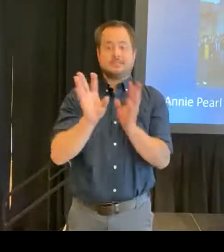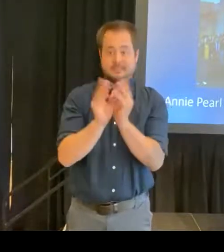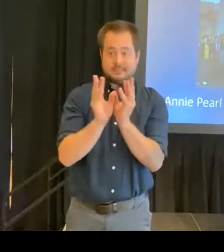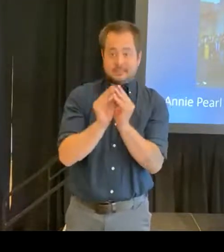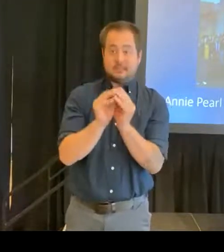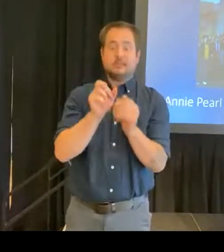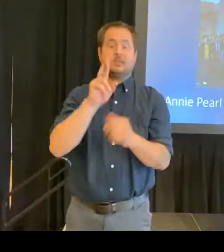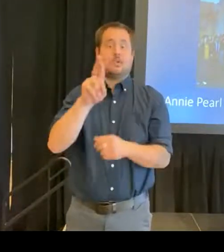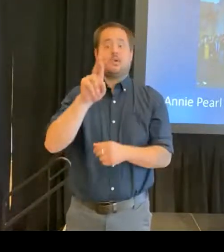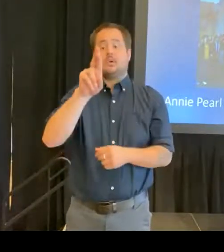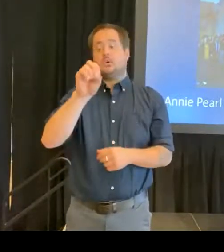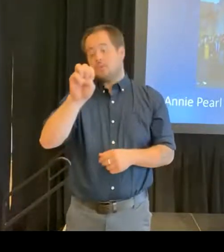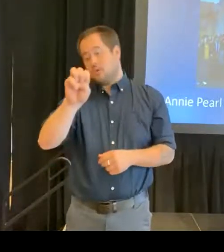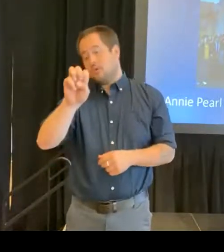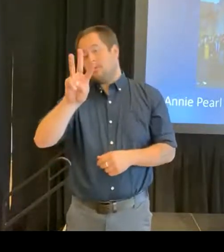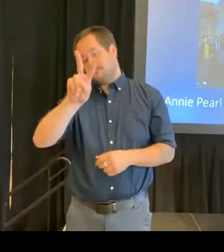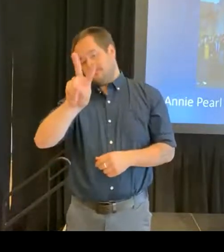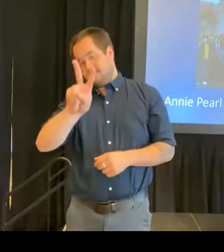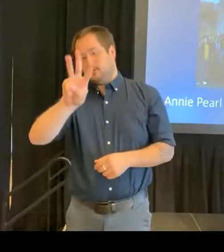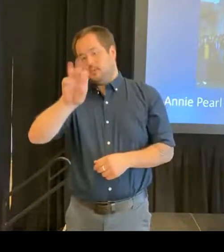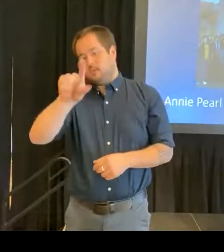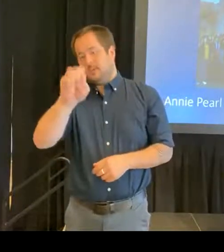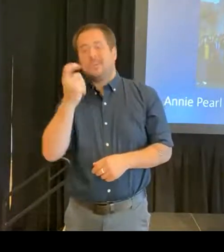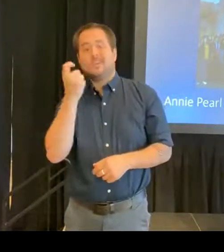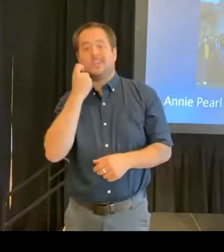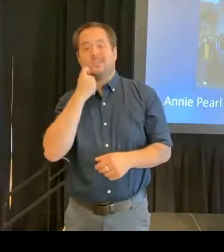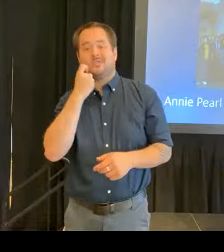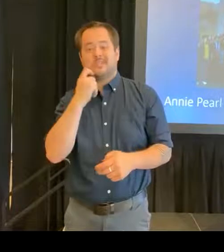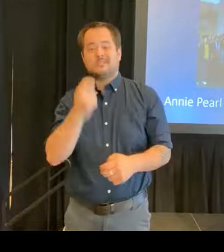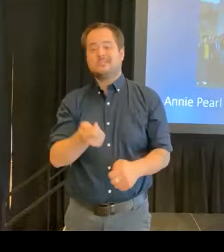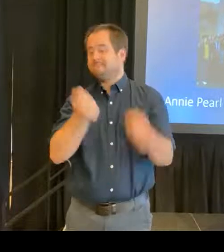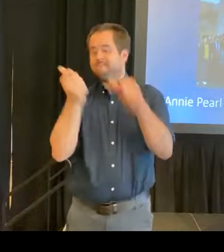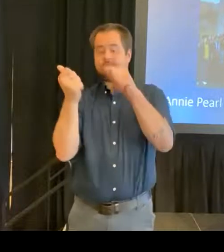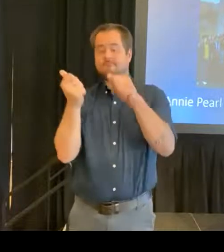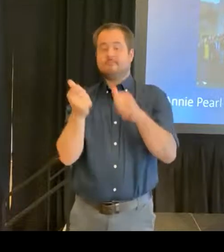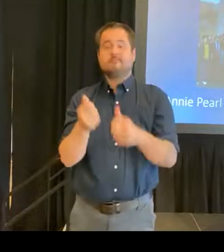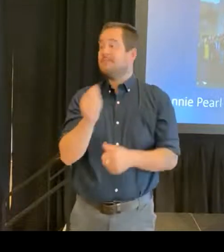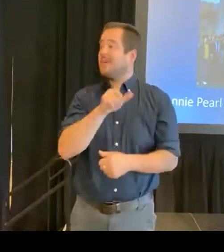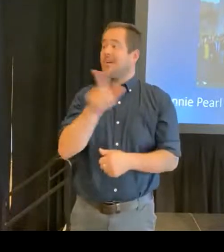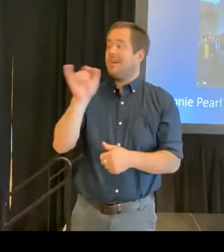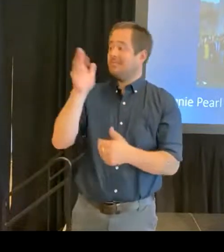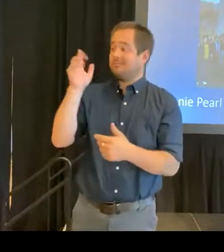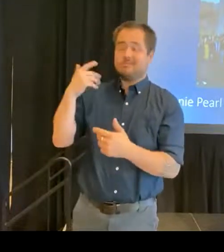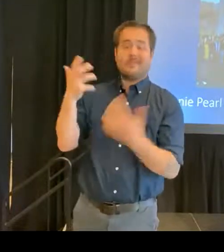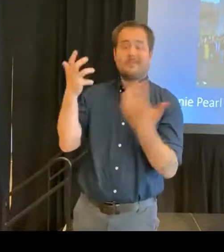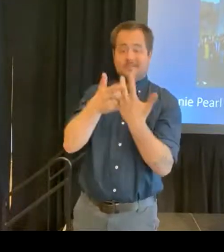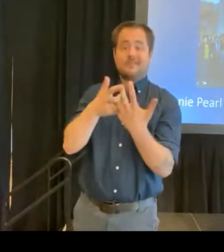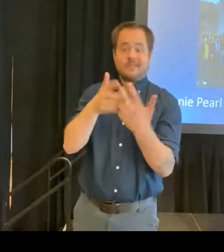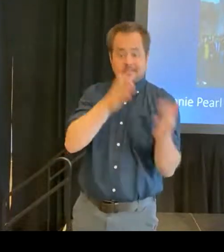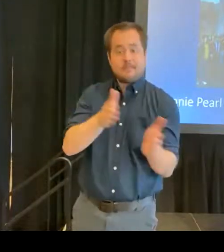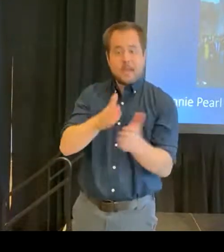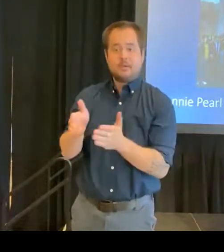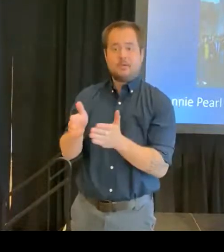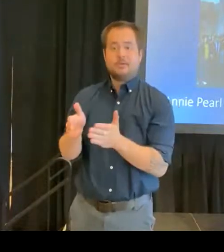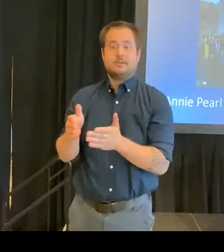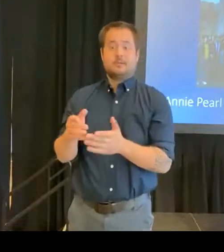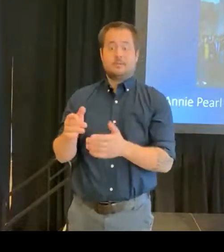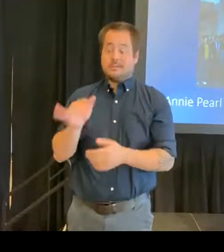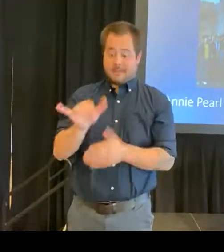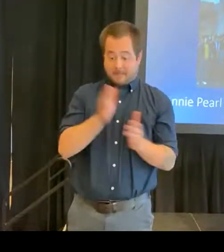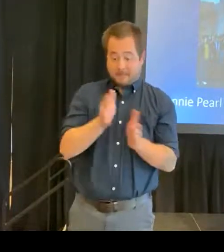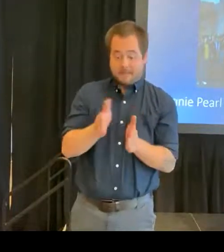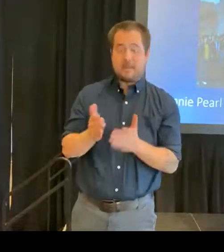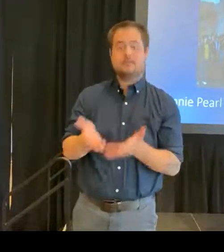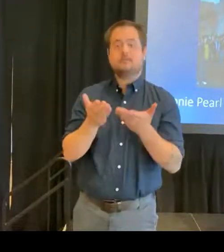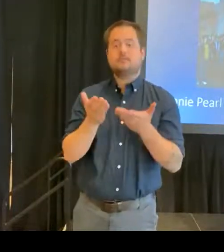of Roe v. Wade, right? All of this fits with this pattern. And that to me suggests that the democracy that